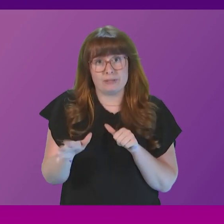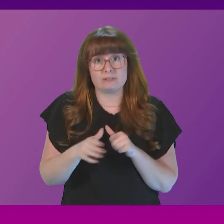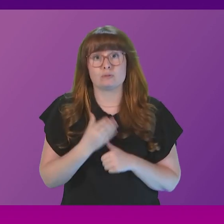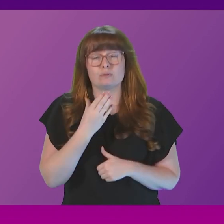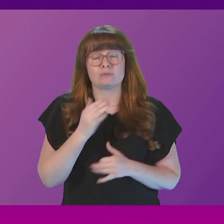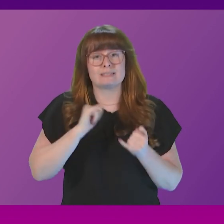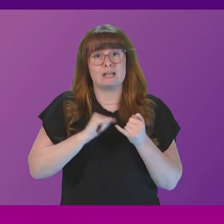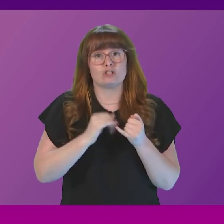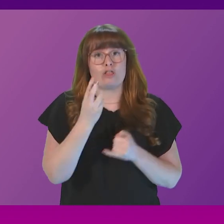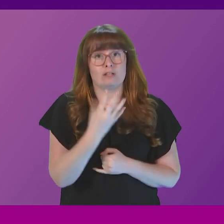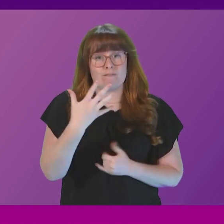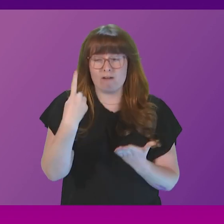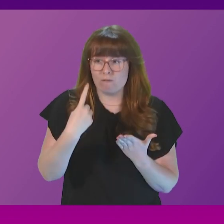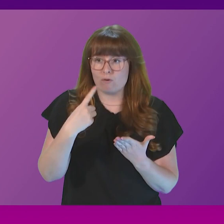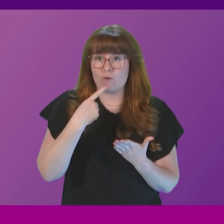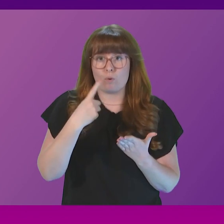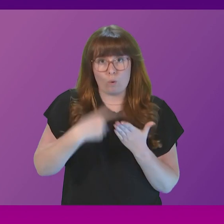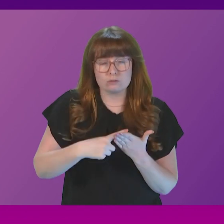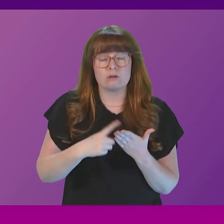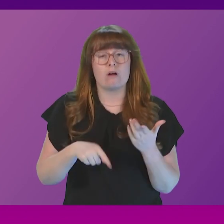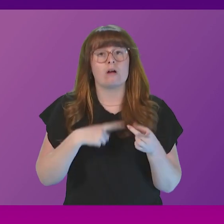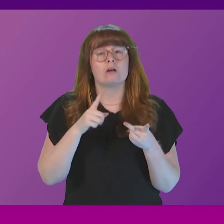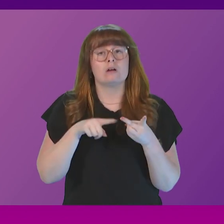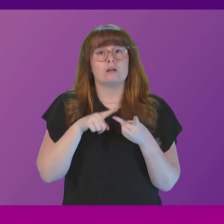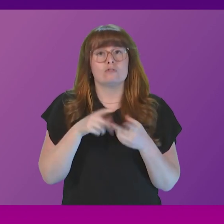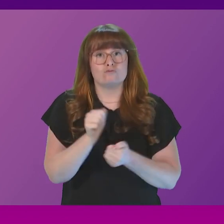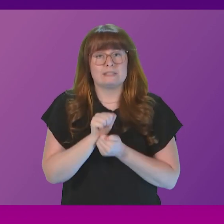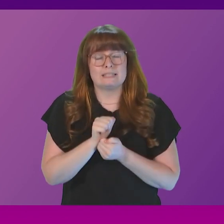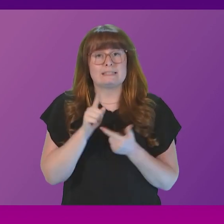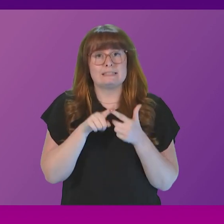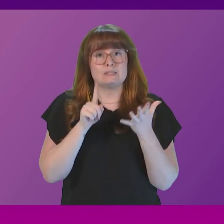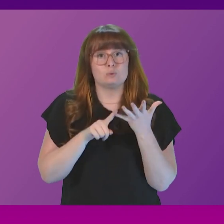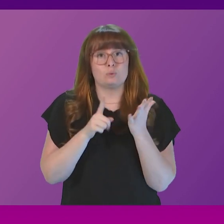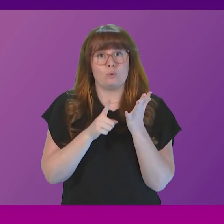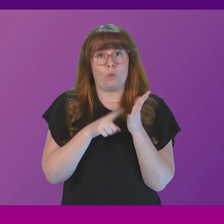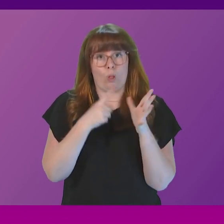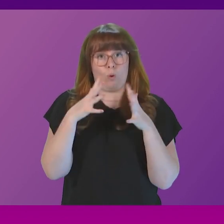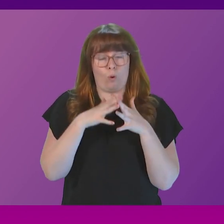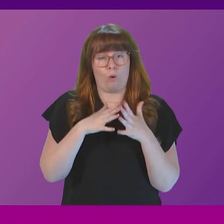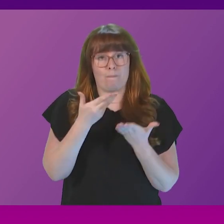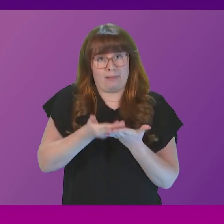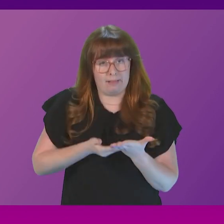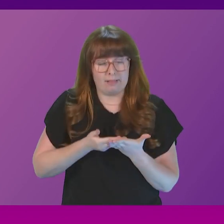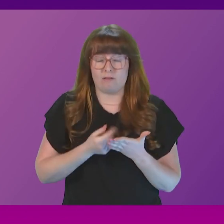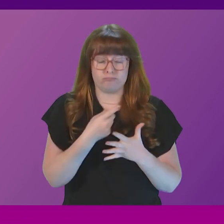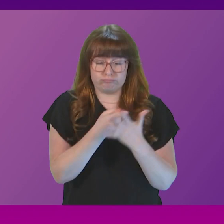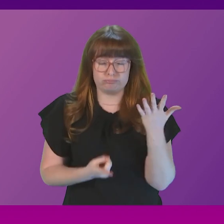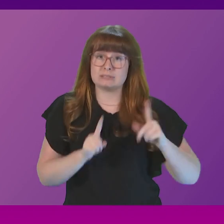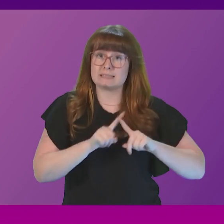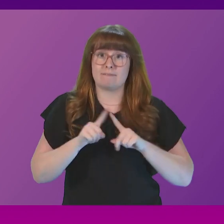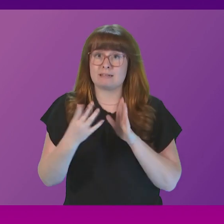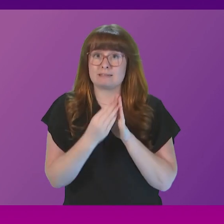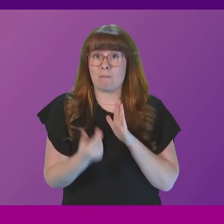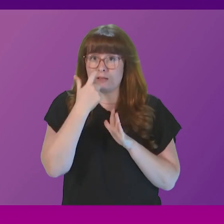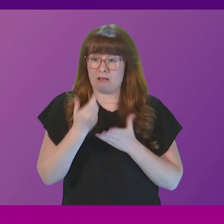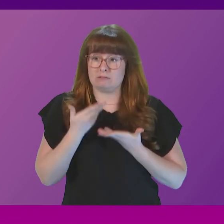Section 35 order, retained the EU law bill, and so on and so forth. There's many examples I could give. That